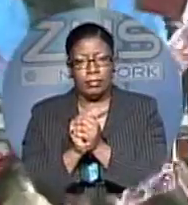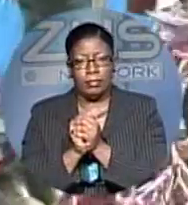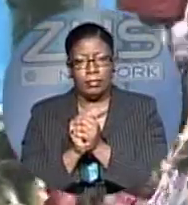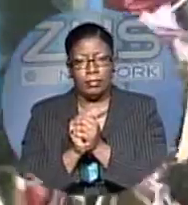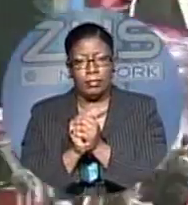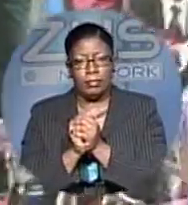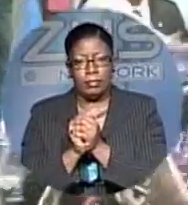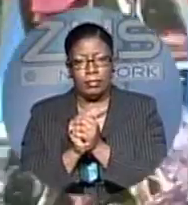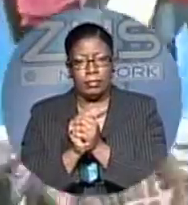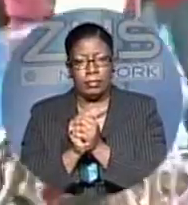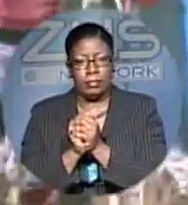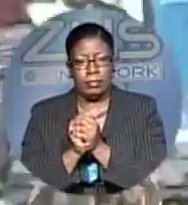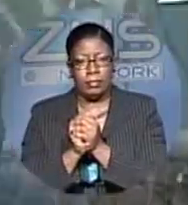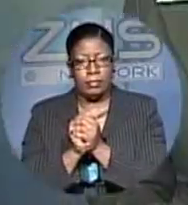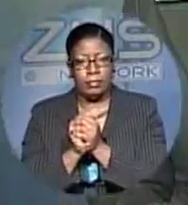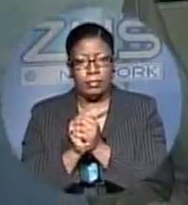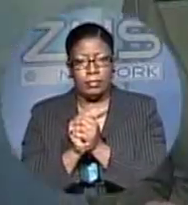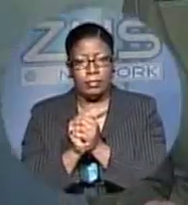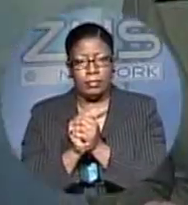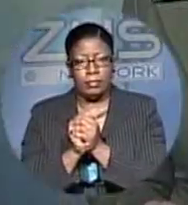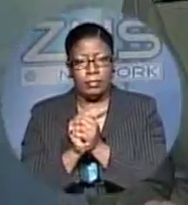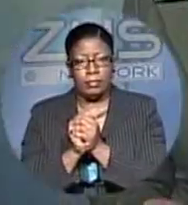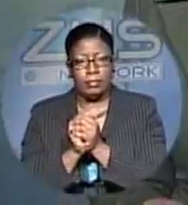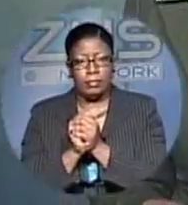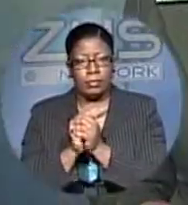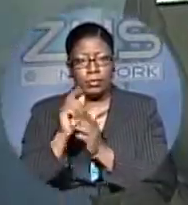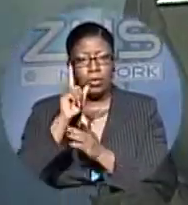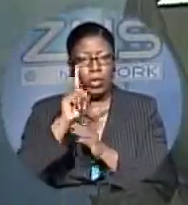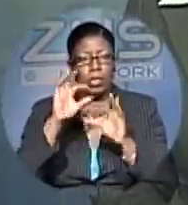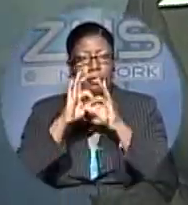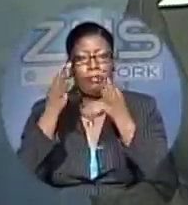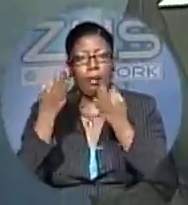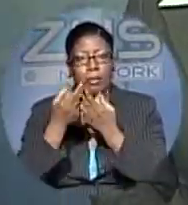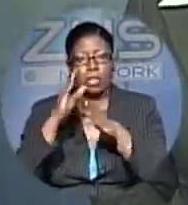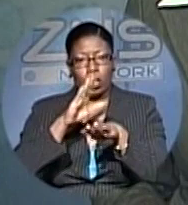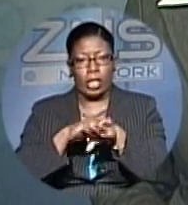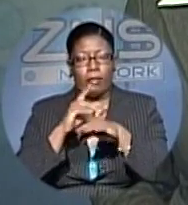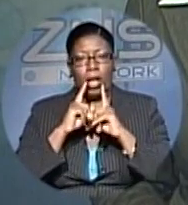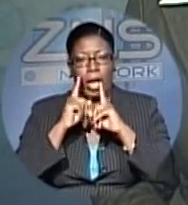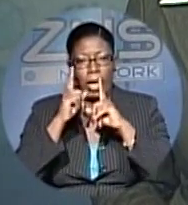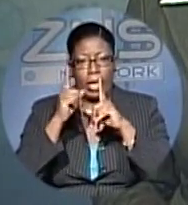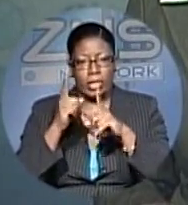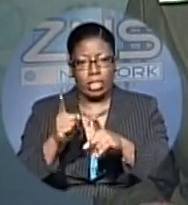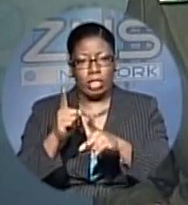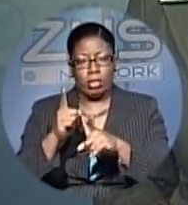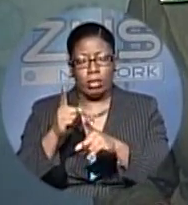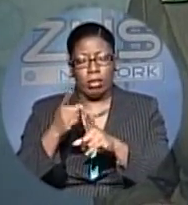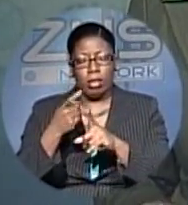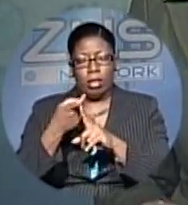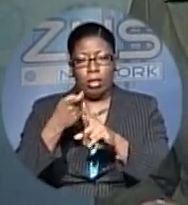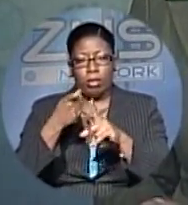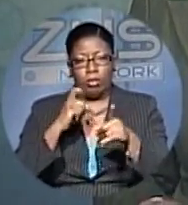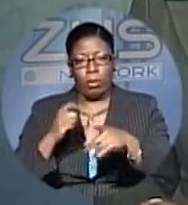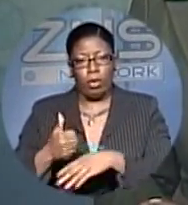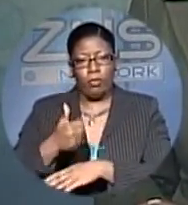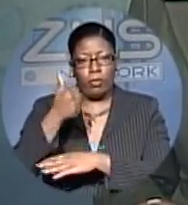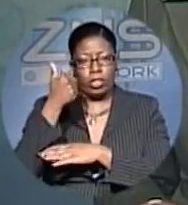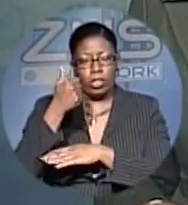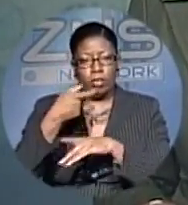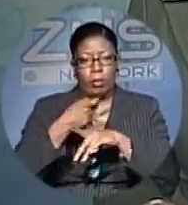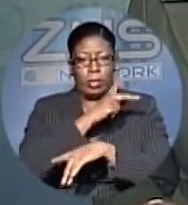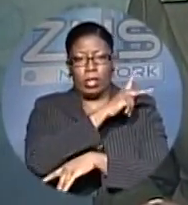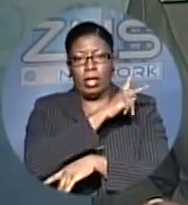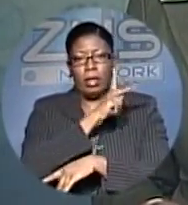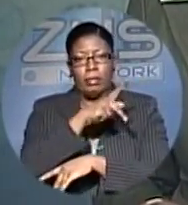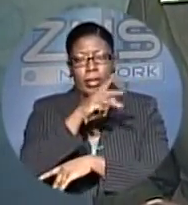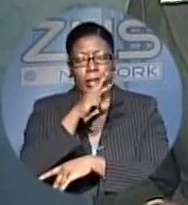Clint Watson, ZNS News. One family is calling for answers from officials at the Princess Margaret Hospital after their loved